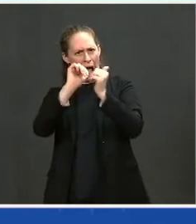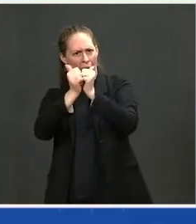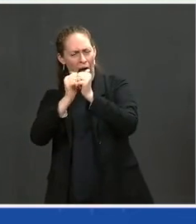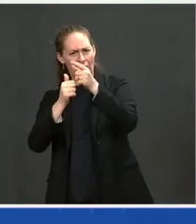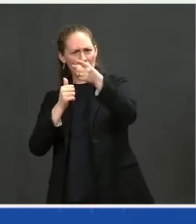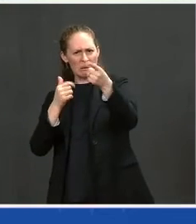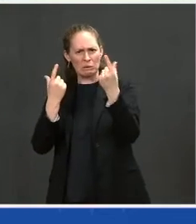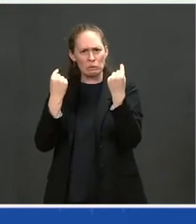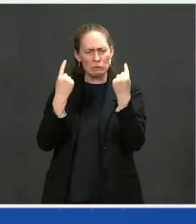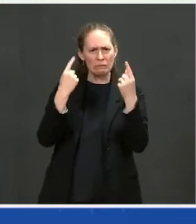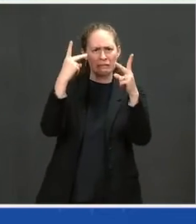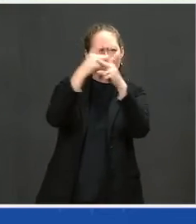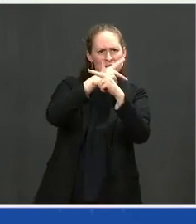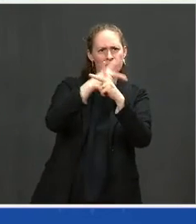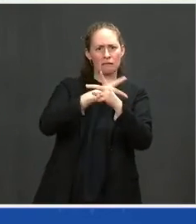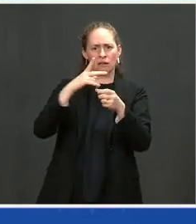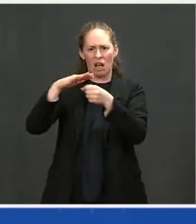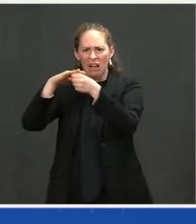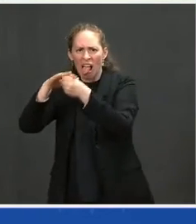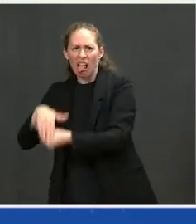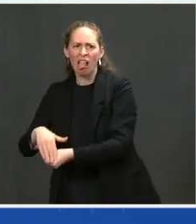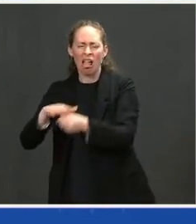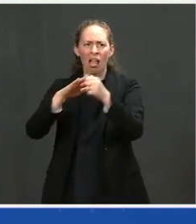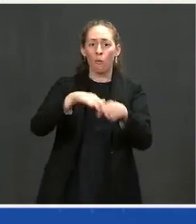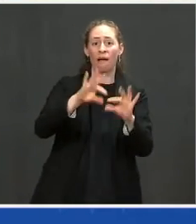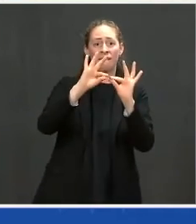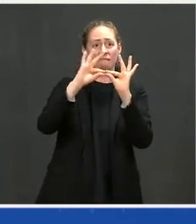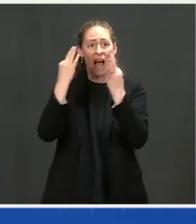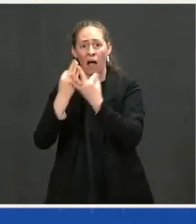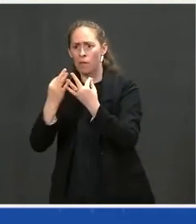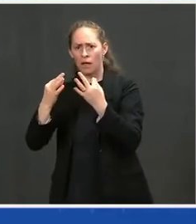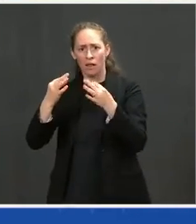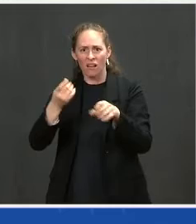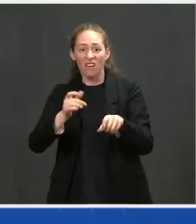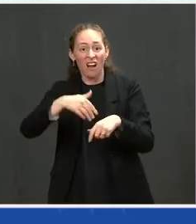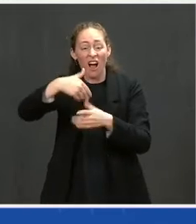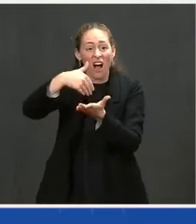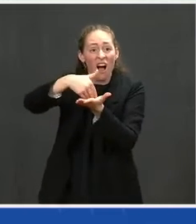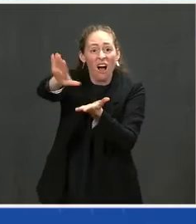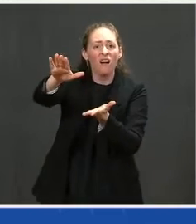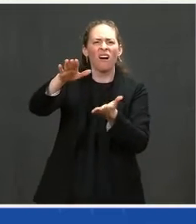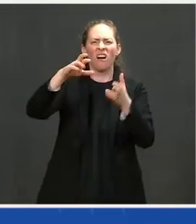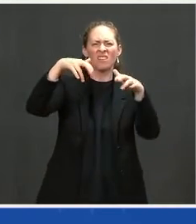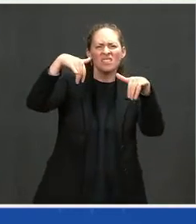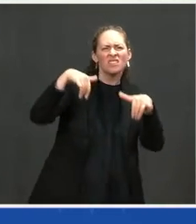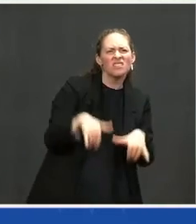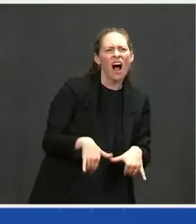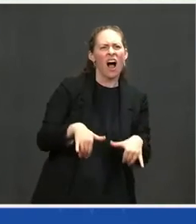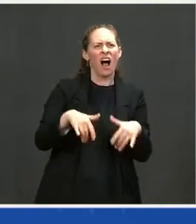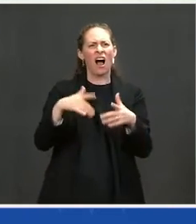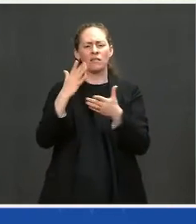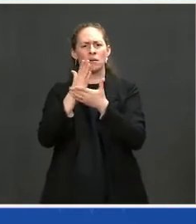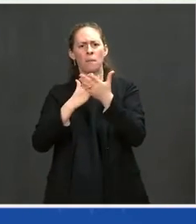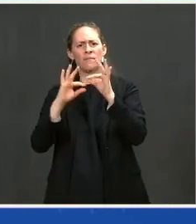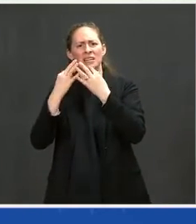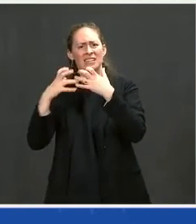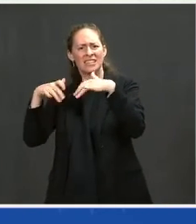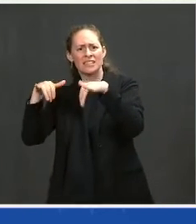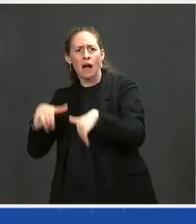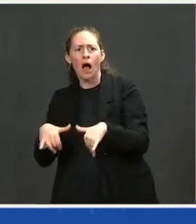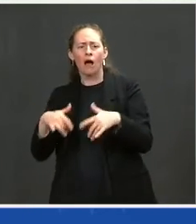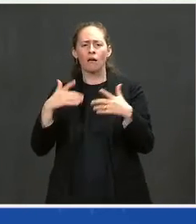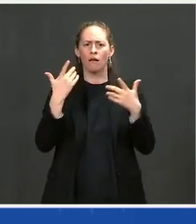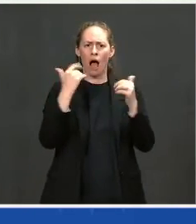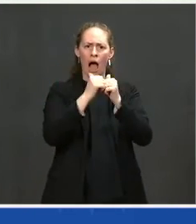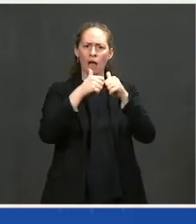which can go, given the fact that even though with Title 42, there are some families that are staying? And is there a timeline for when we won't be seeing